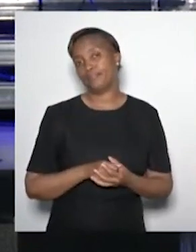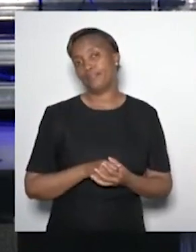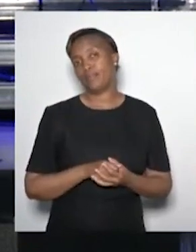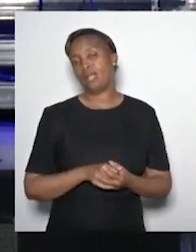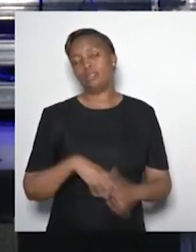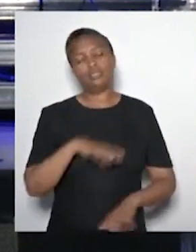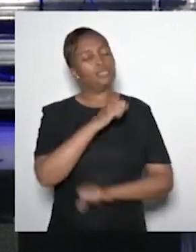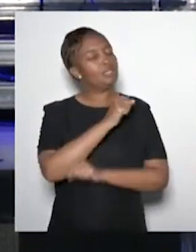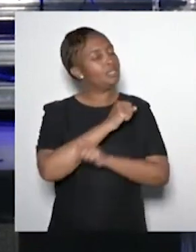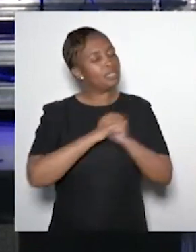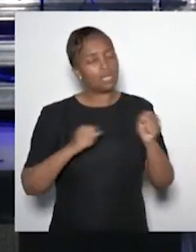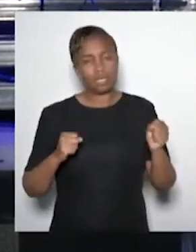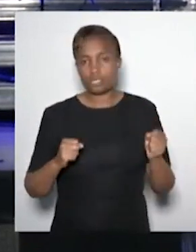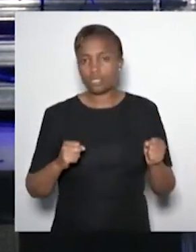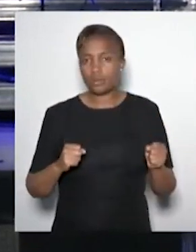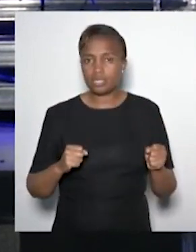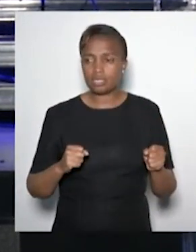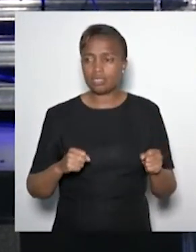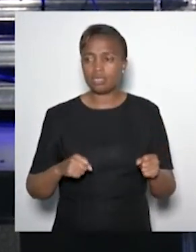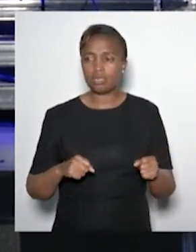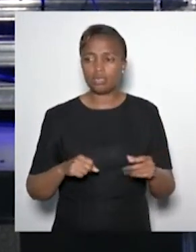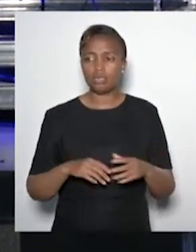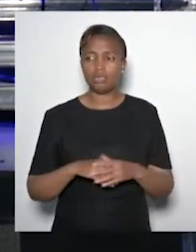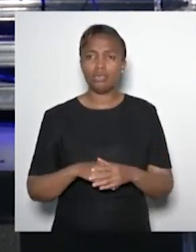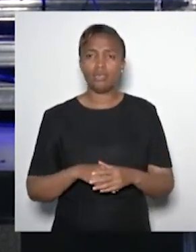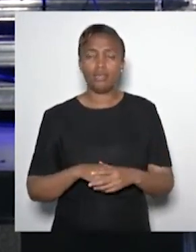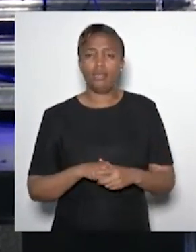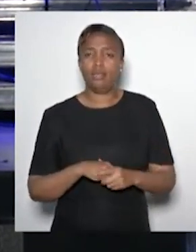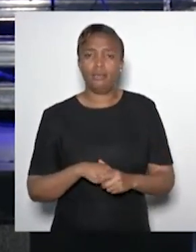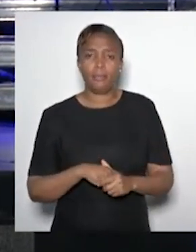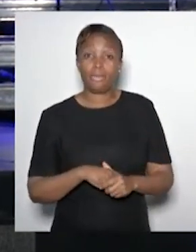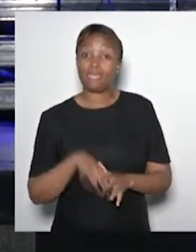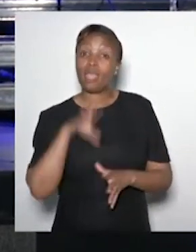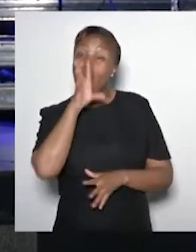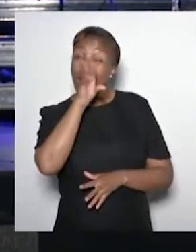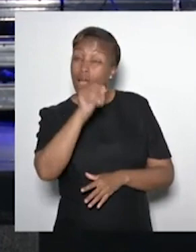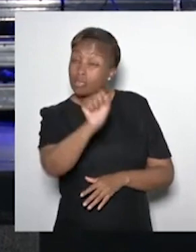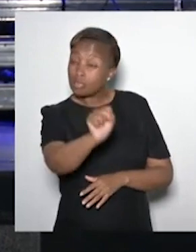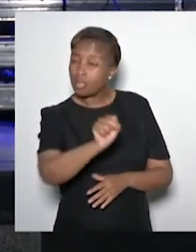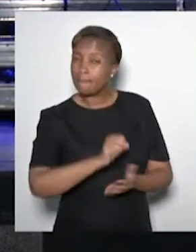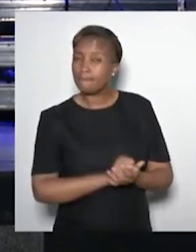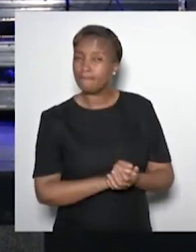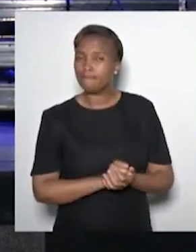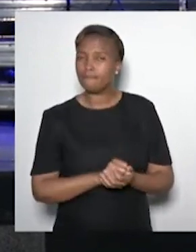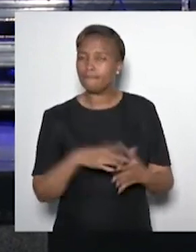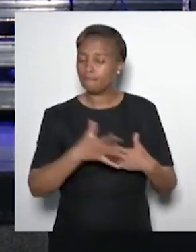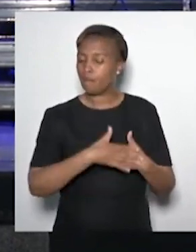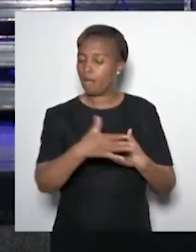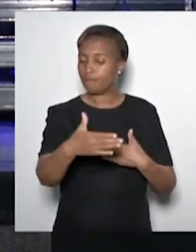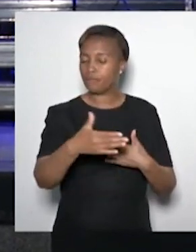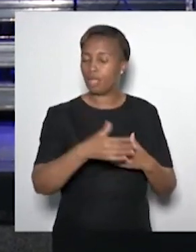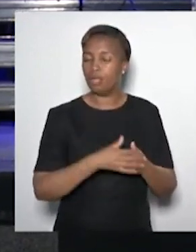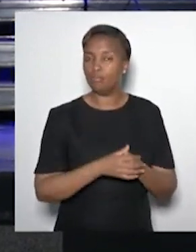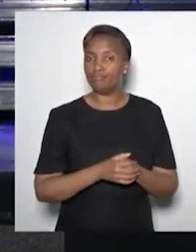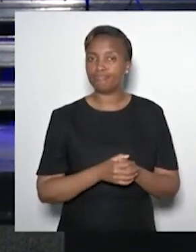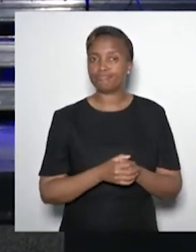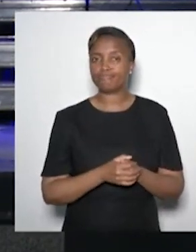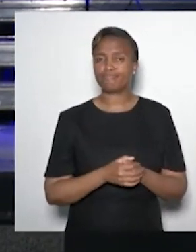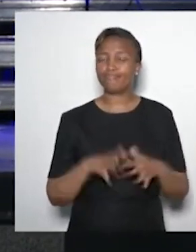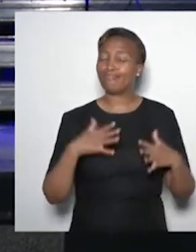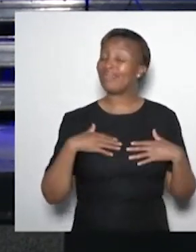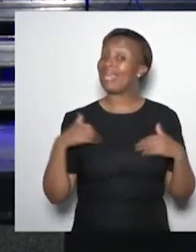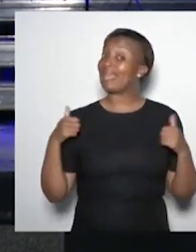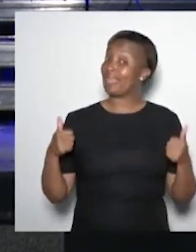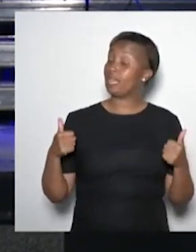He never exaggerated. They asked him, after he was healed,